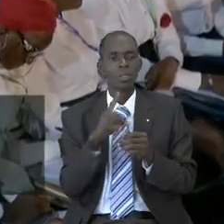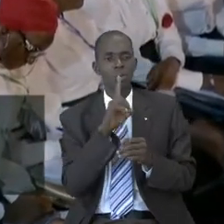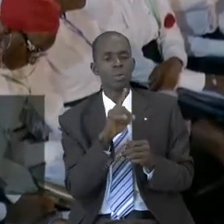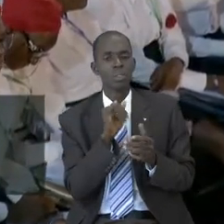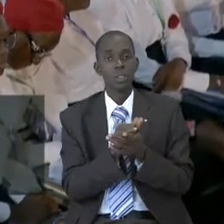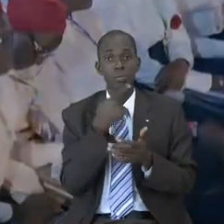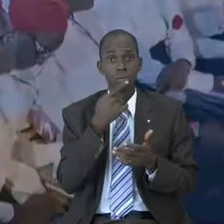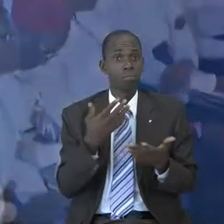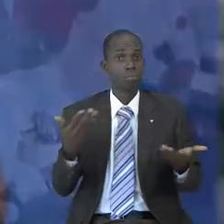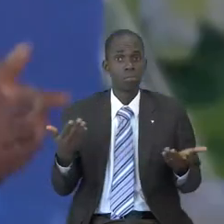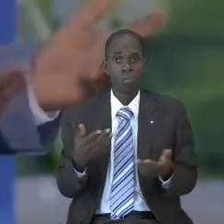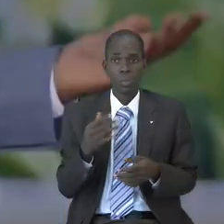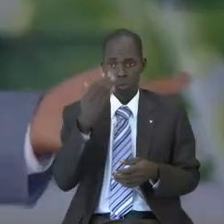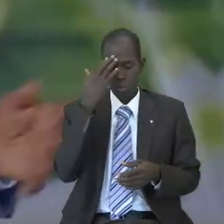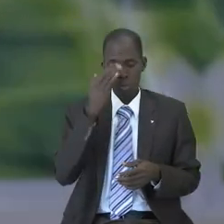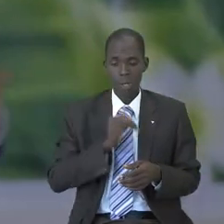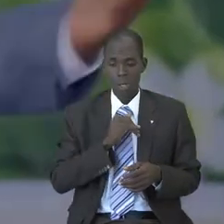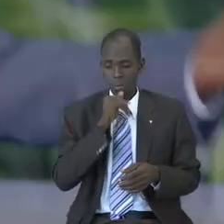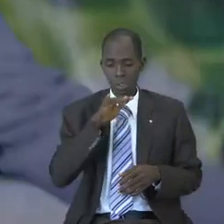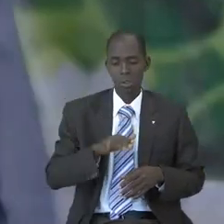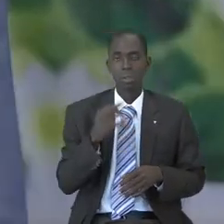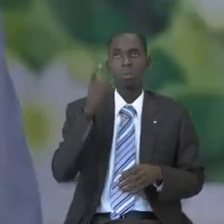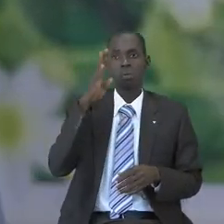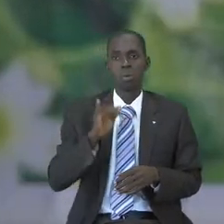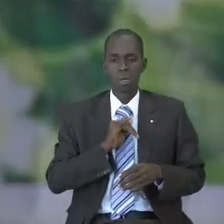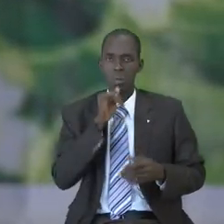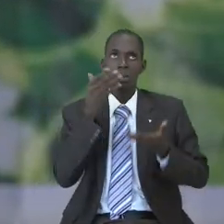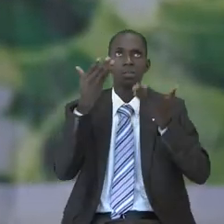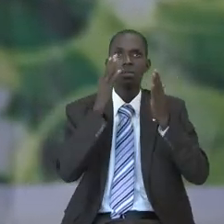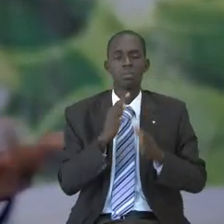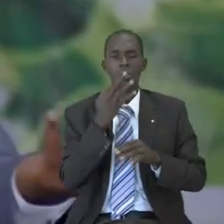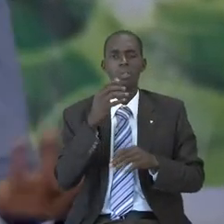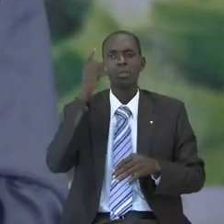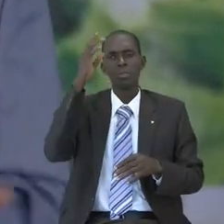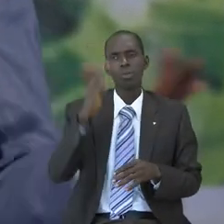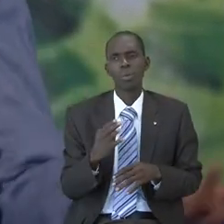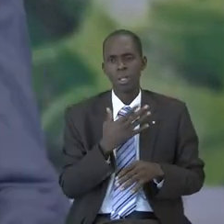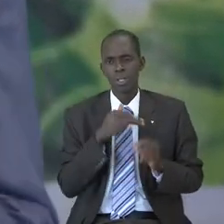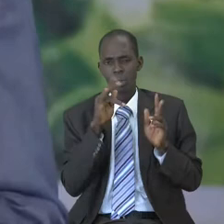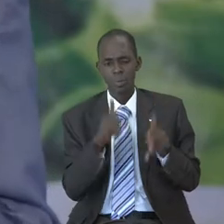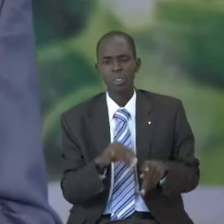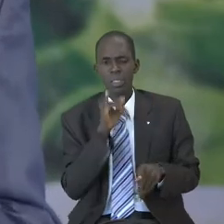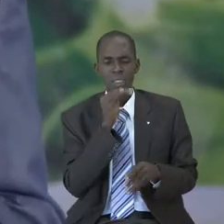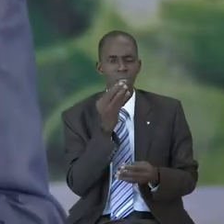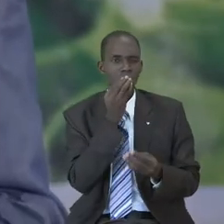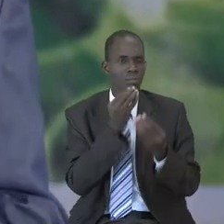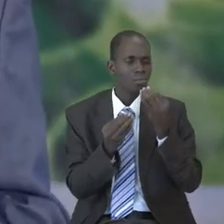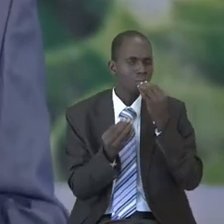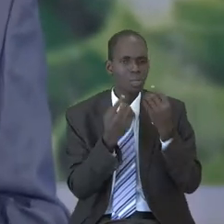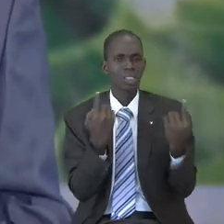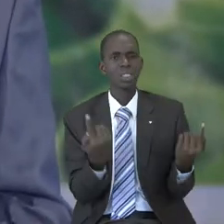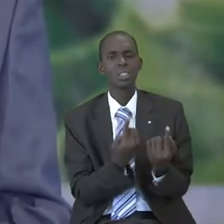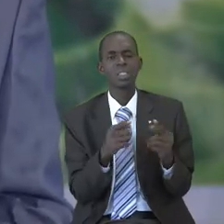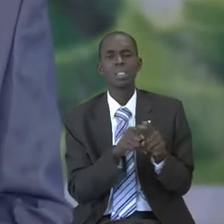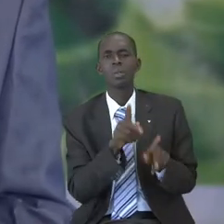know, I belong to God, I'm a child of God, I'm a servant of God, and is eating sin like they in the